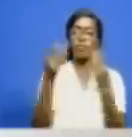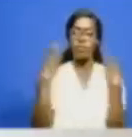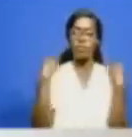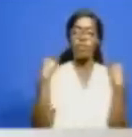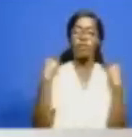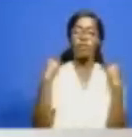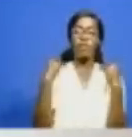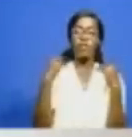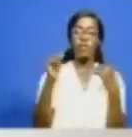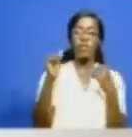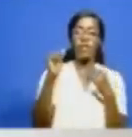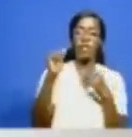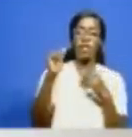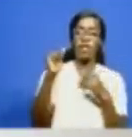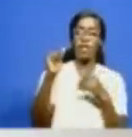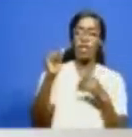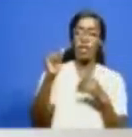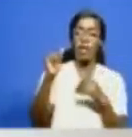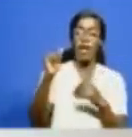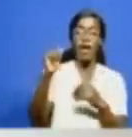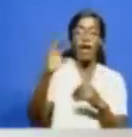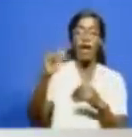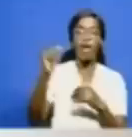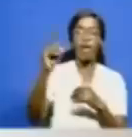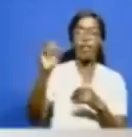academy at